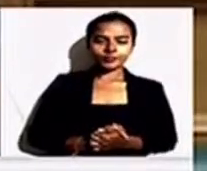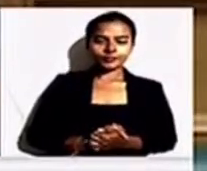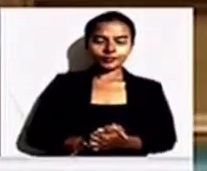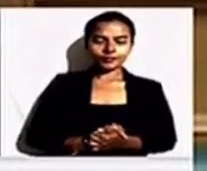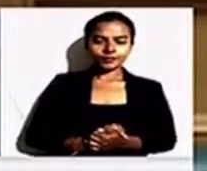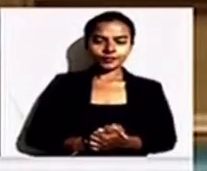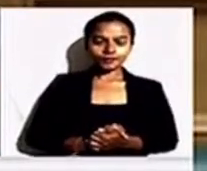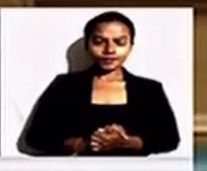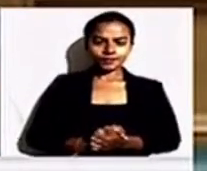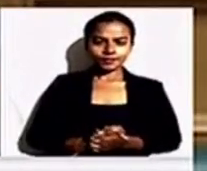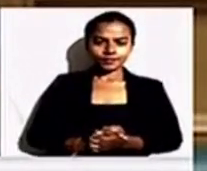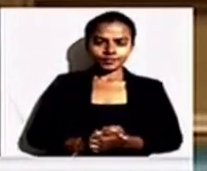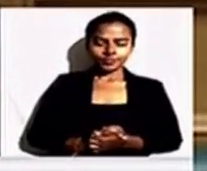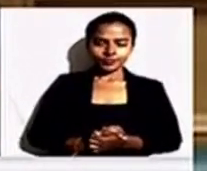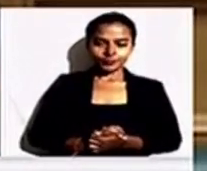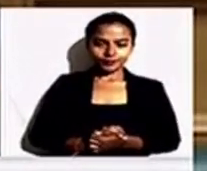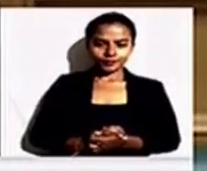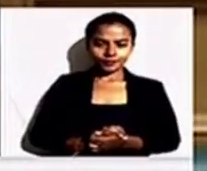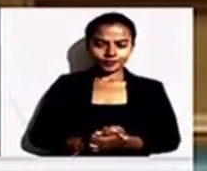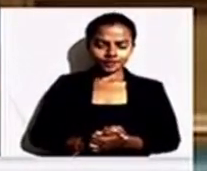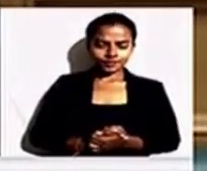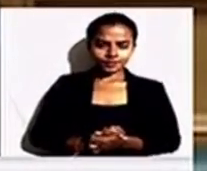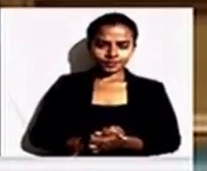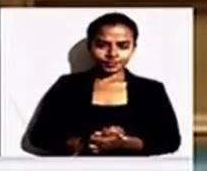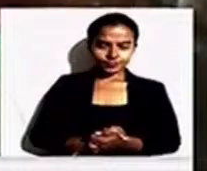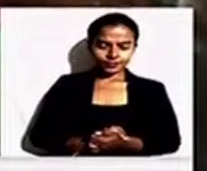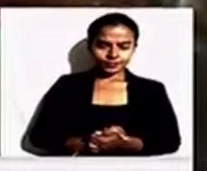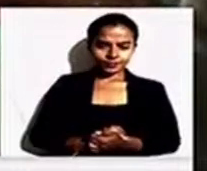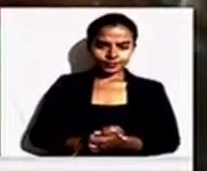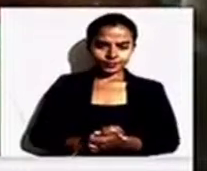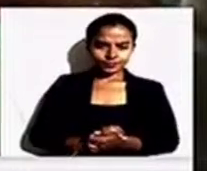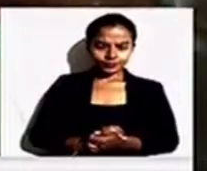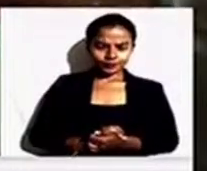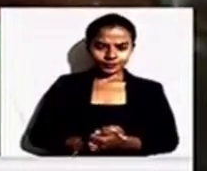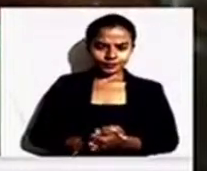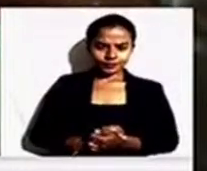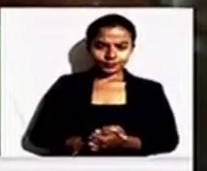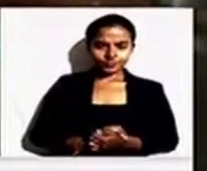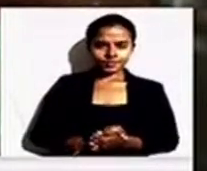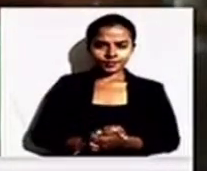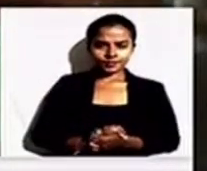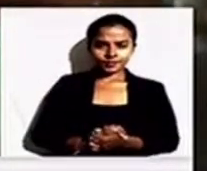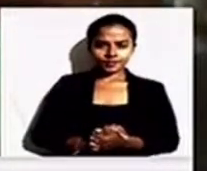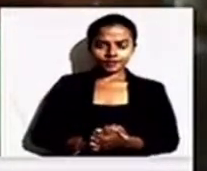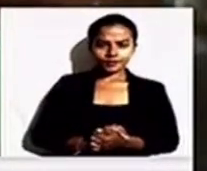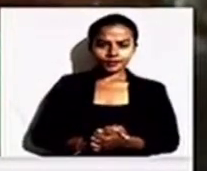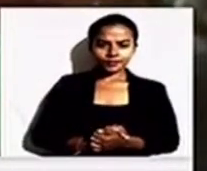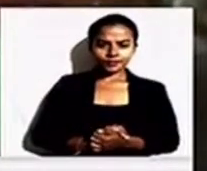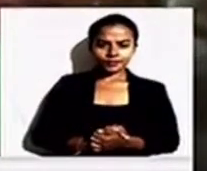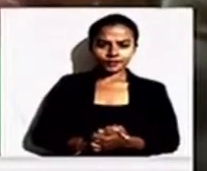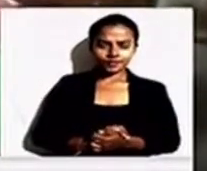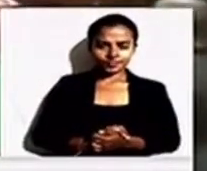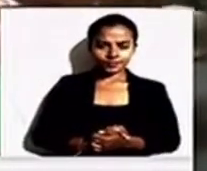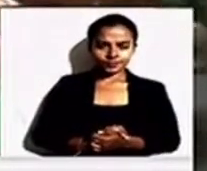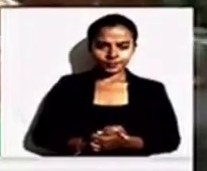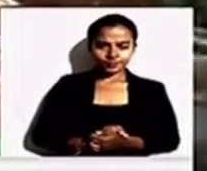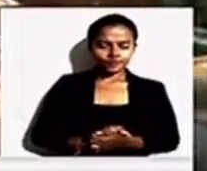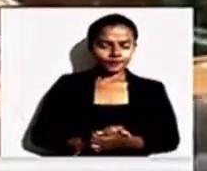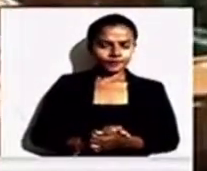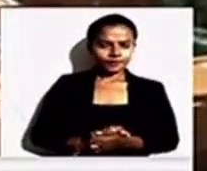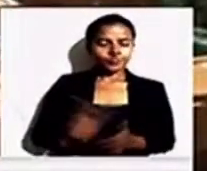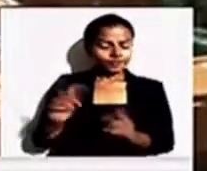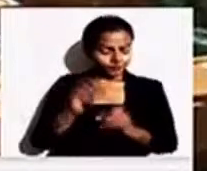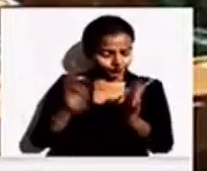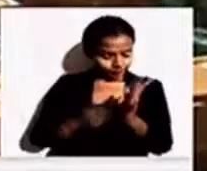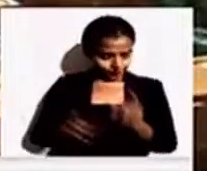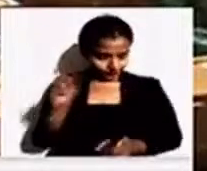many remarkable similarities in human experience. Six new Labour MPs, including Vanushi Walters, delivered their